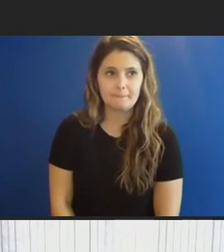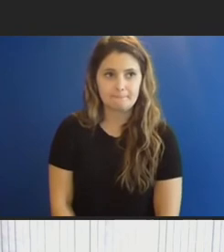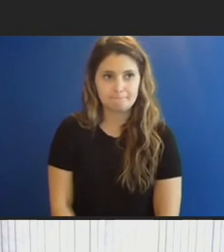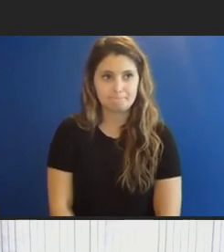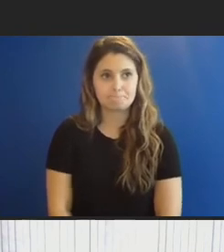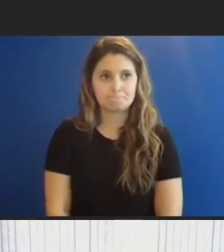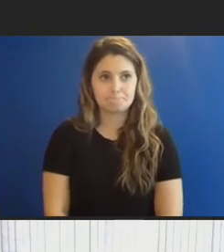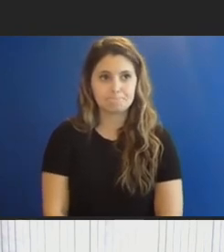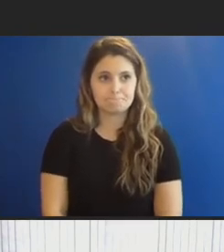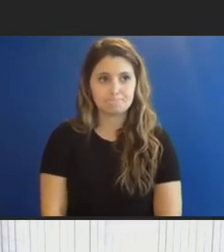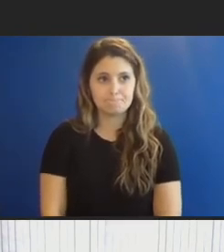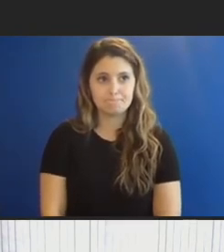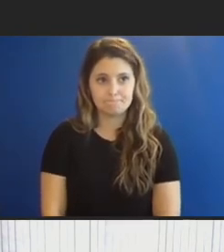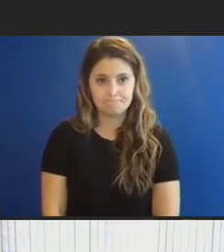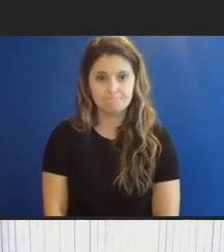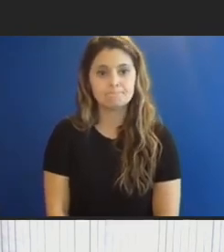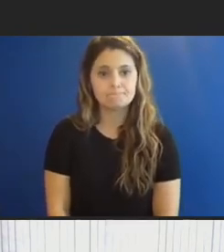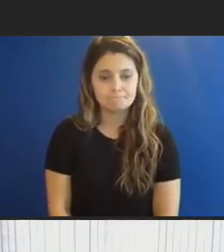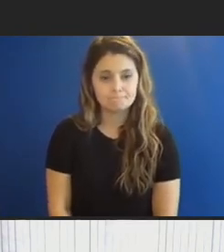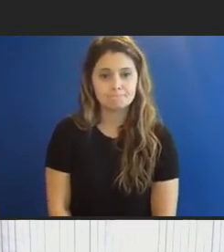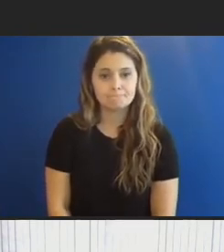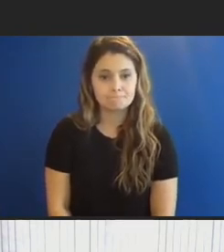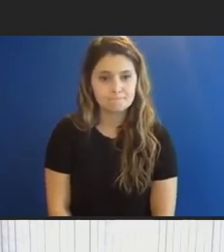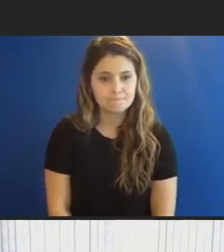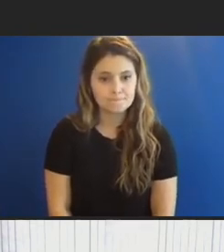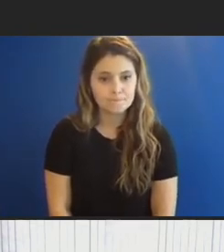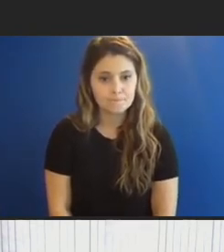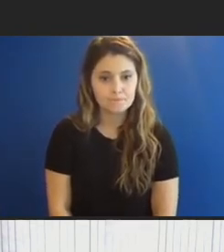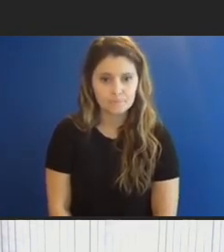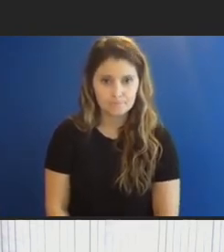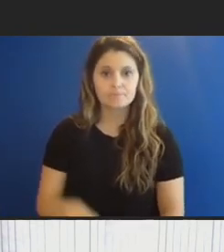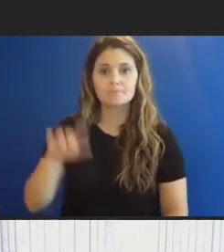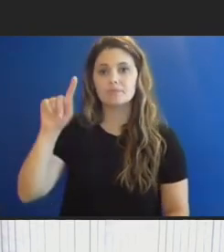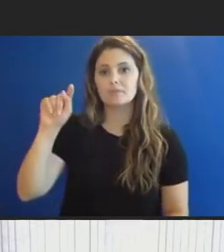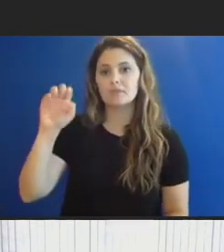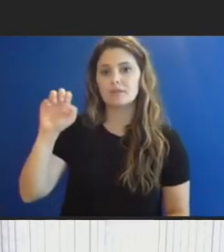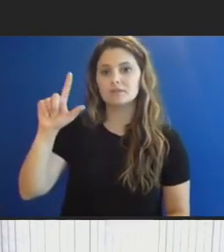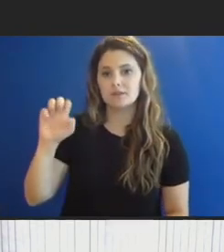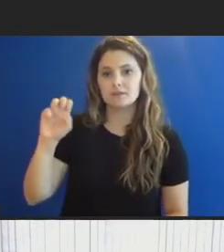Thank you, Olga. Now we have Yahaira Hernandez with Telemundo.